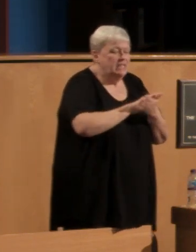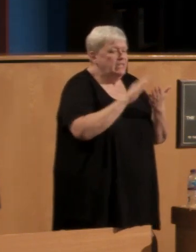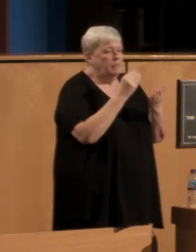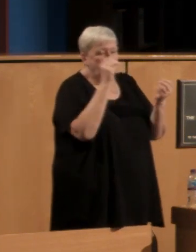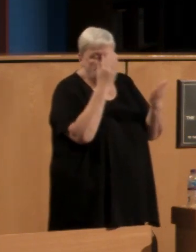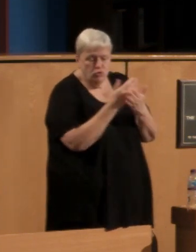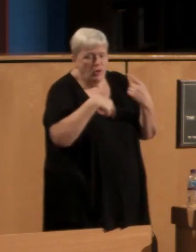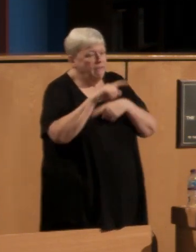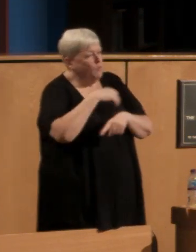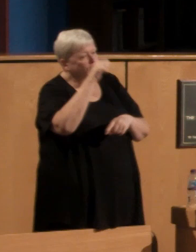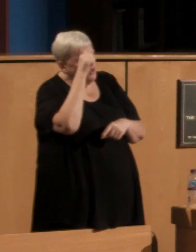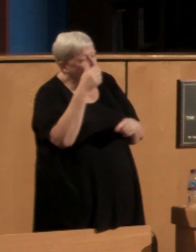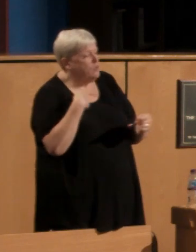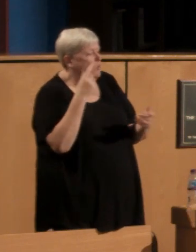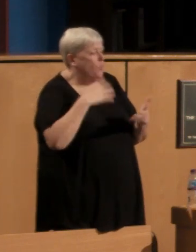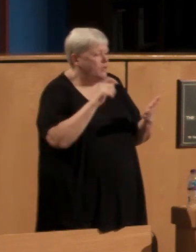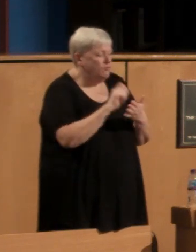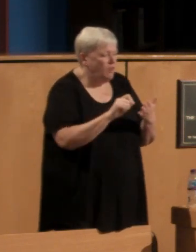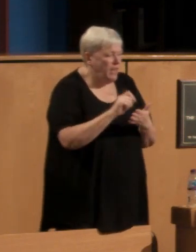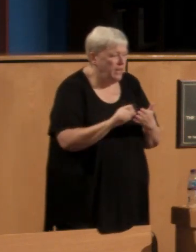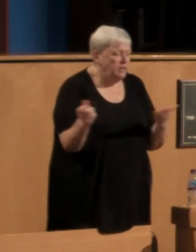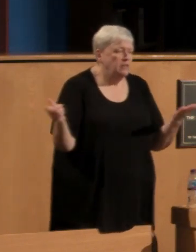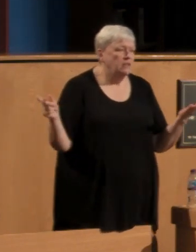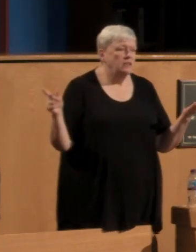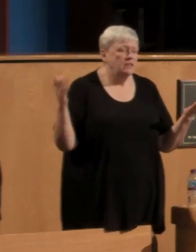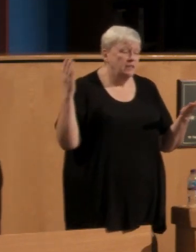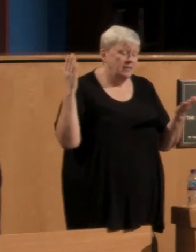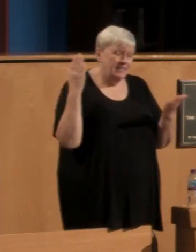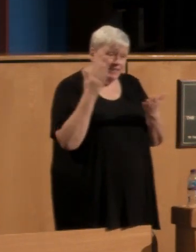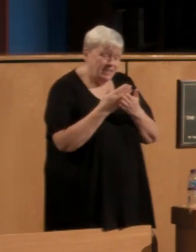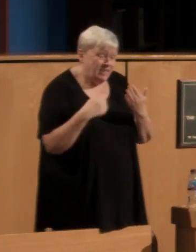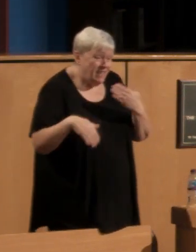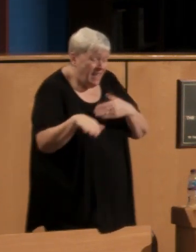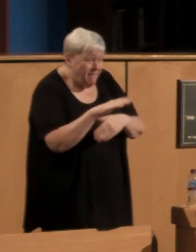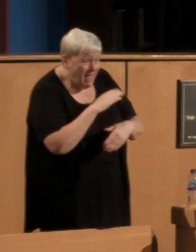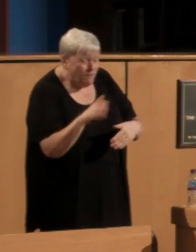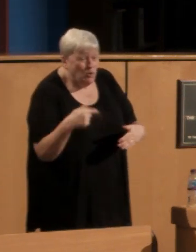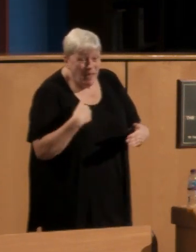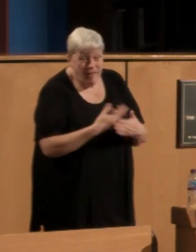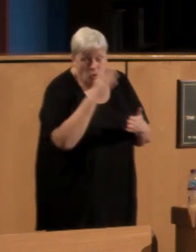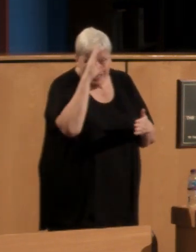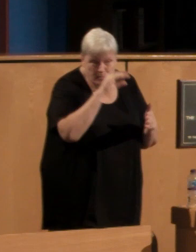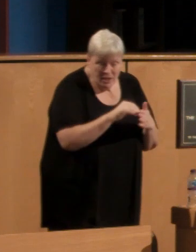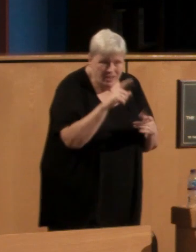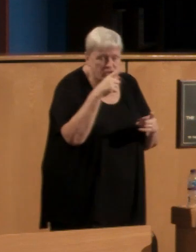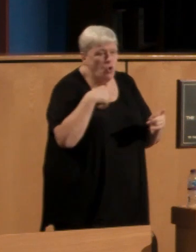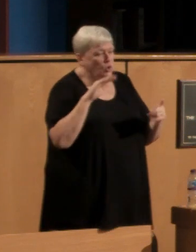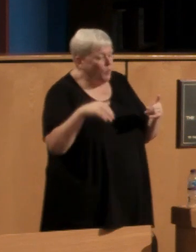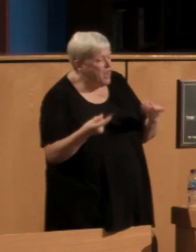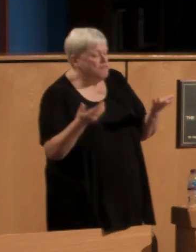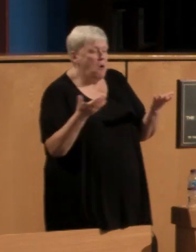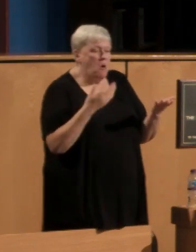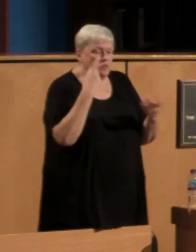want to write. And then there's work I make that doesn't explicitly, doesn't have explicit themes of queerness